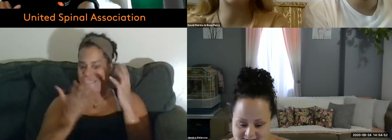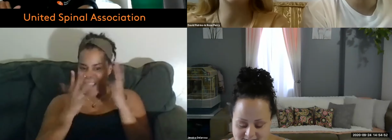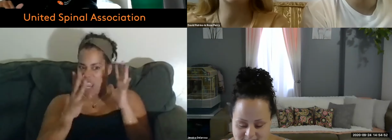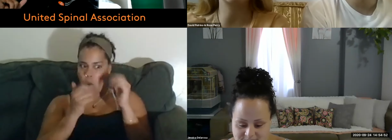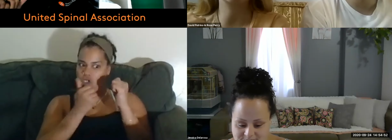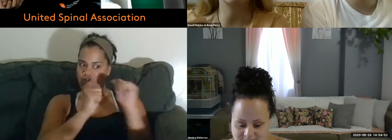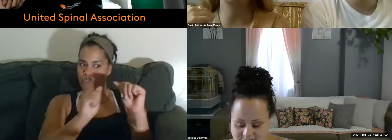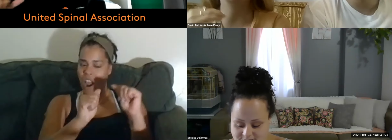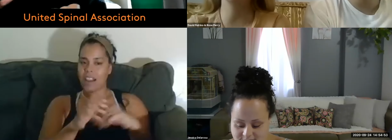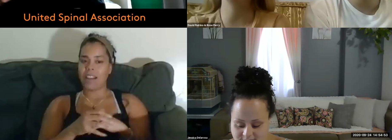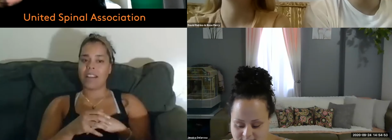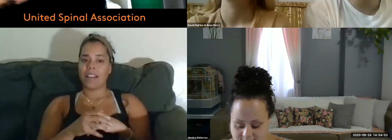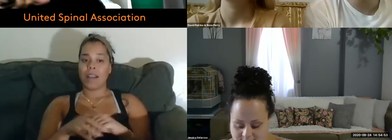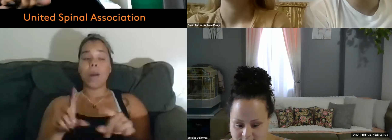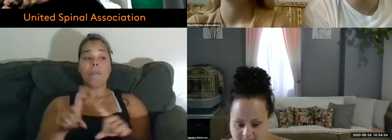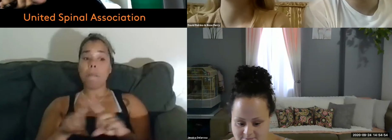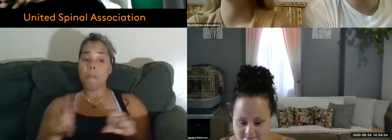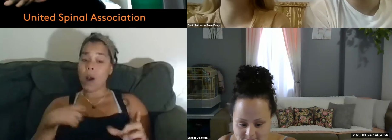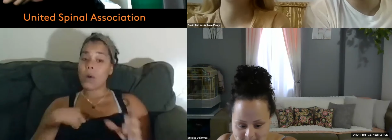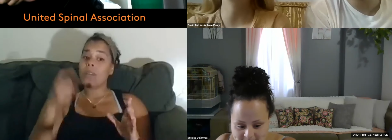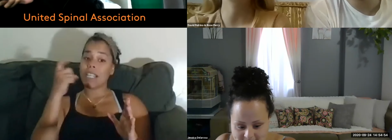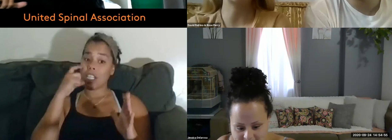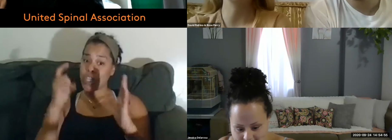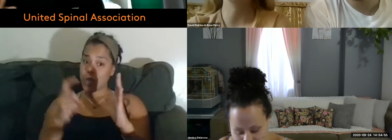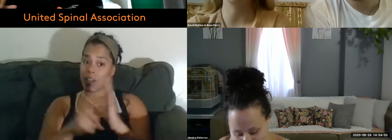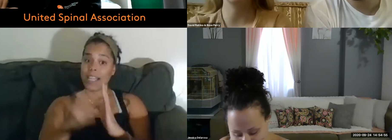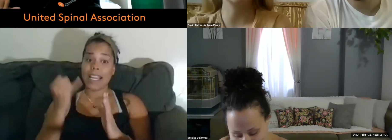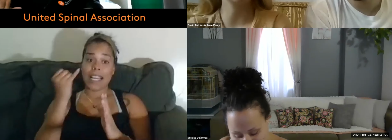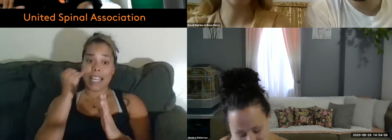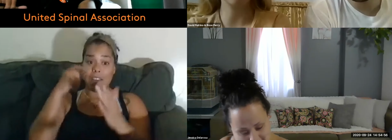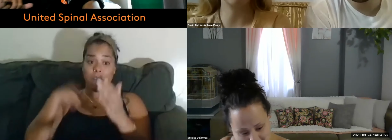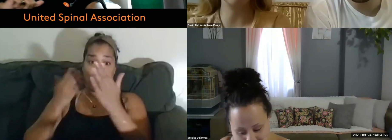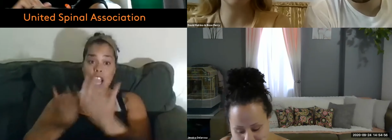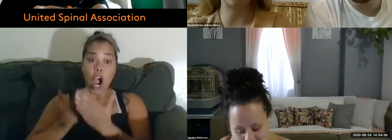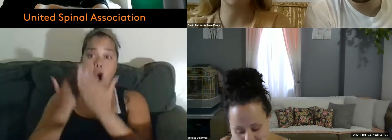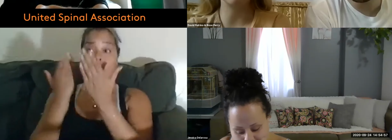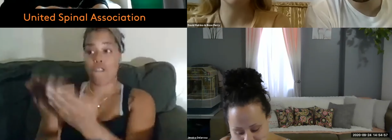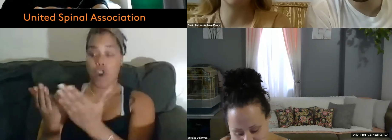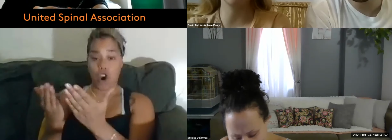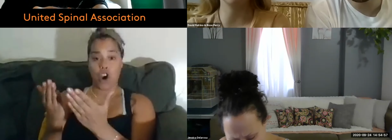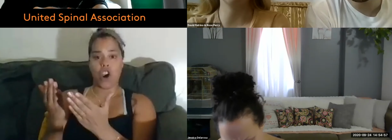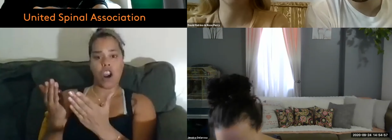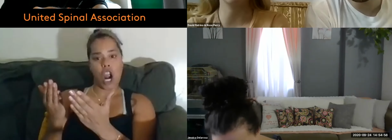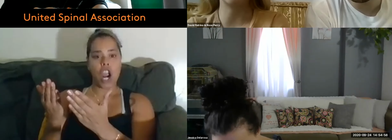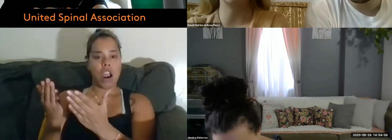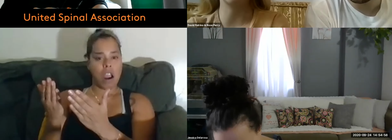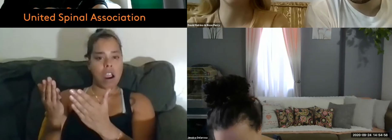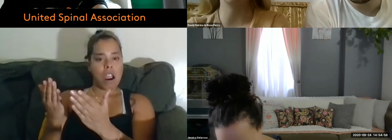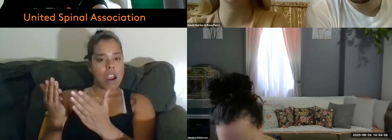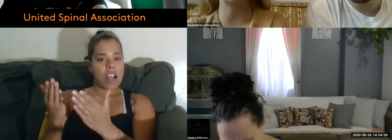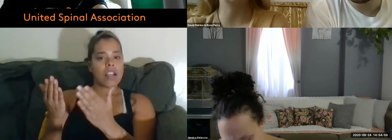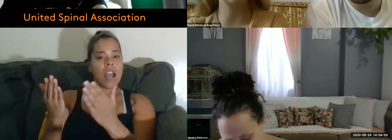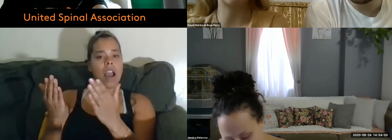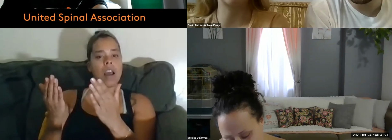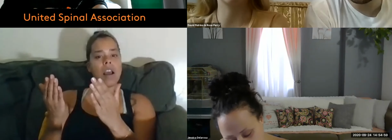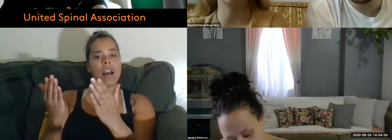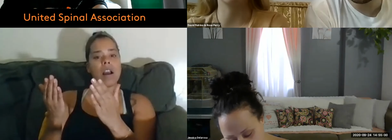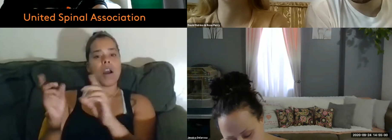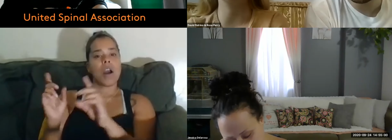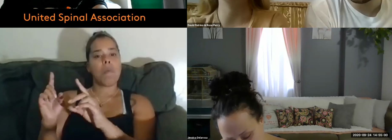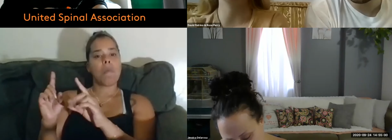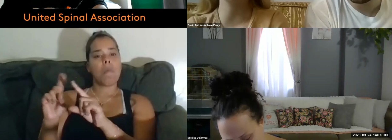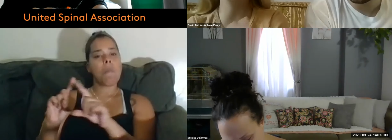we're finding that if we're offering the program in a way that's multi-generational, that seniors are more likely to try it and